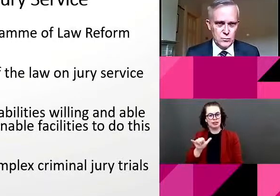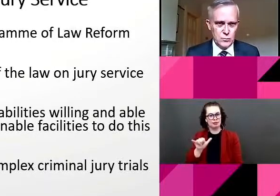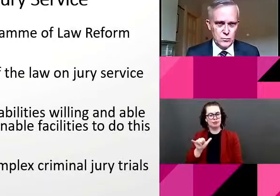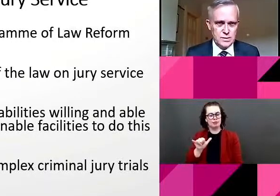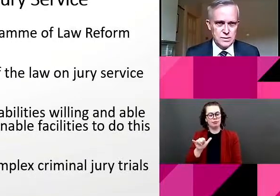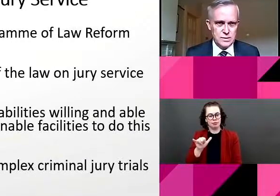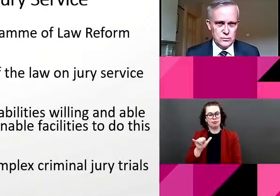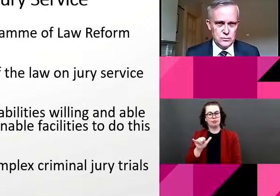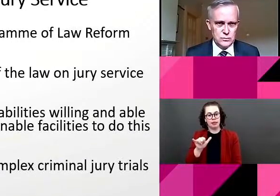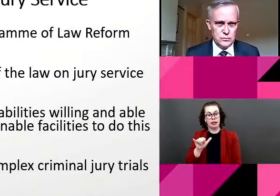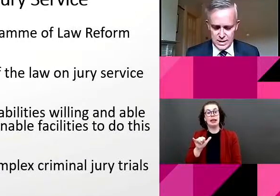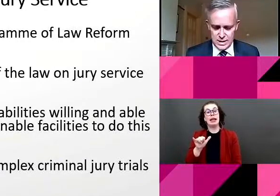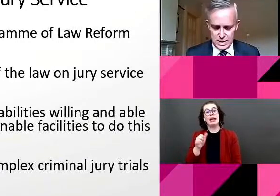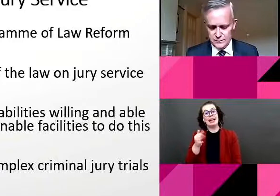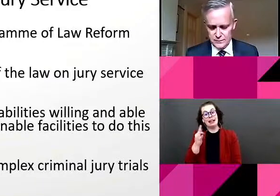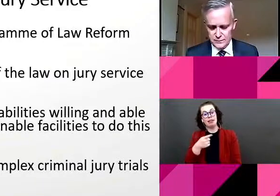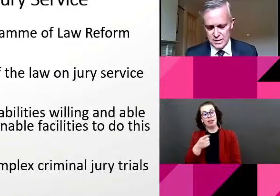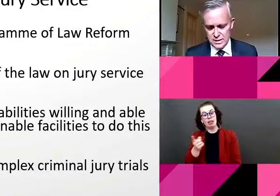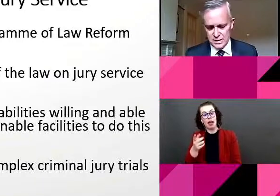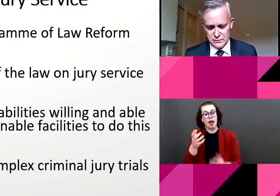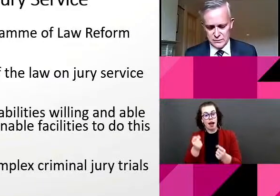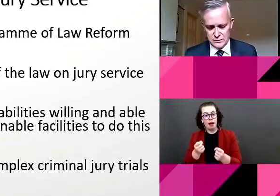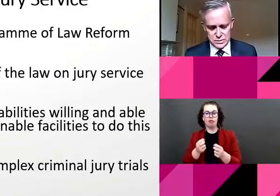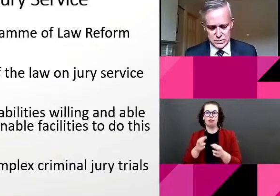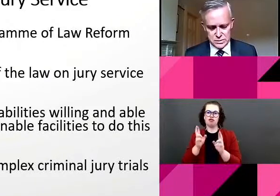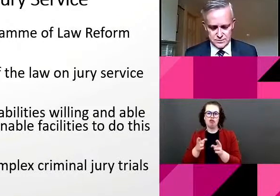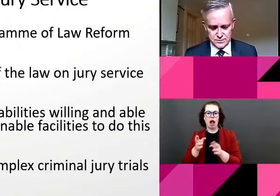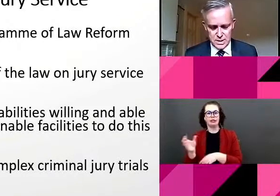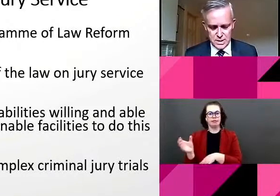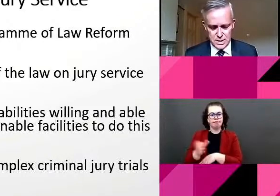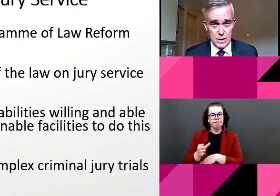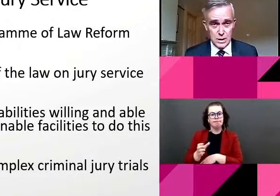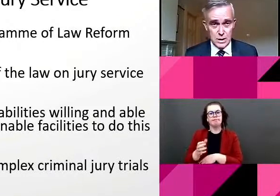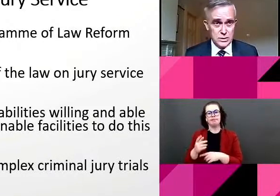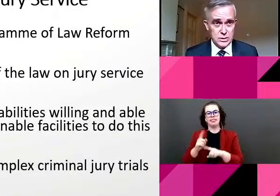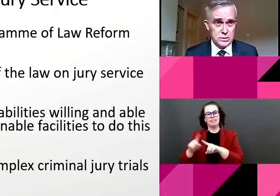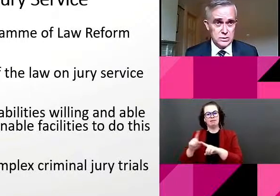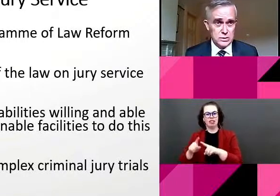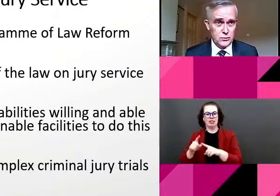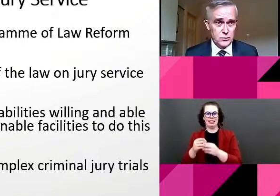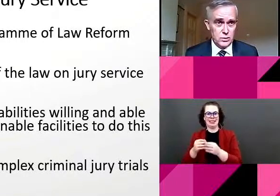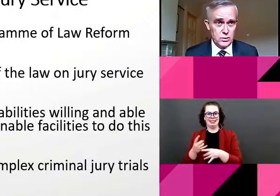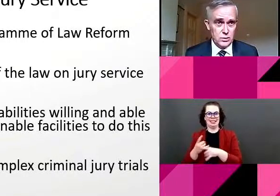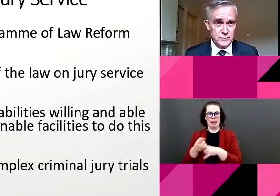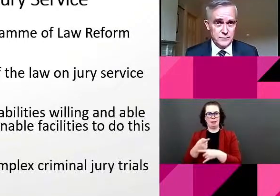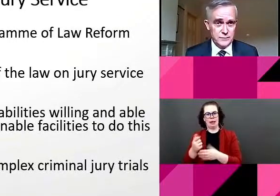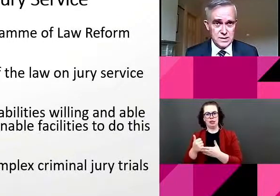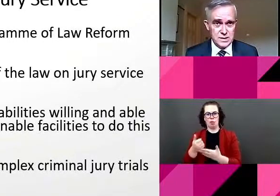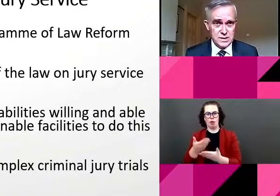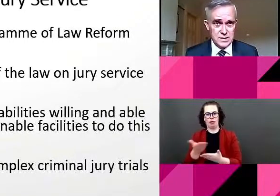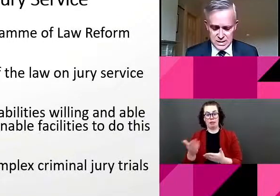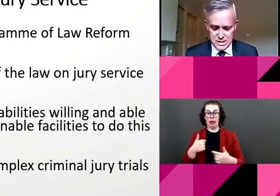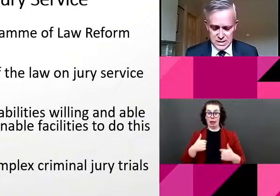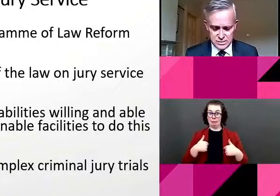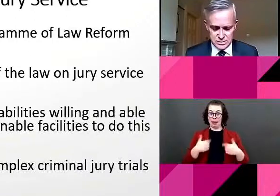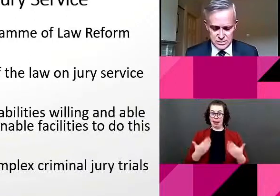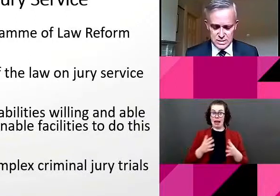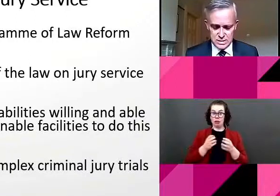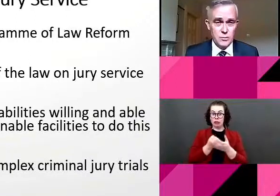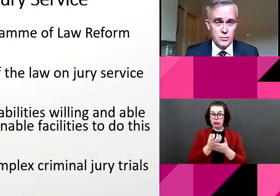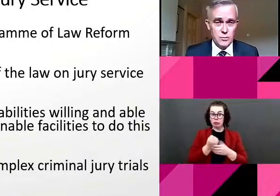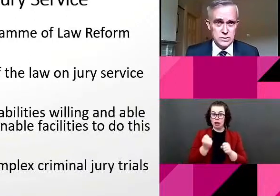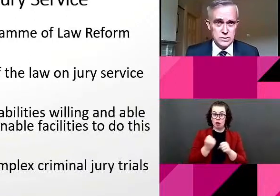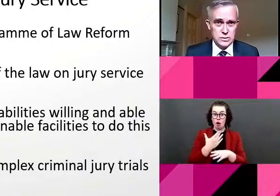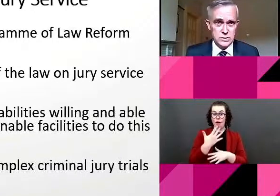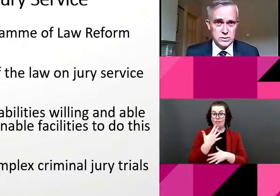provided with suitable facilities, of course, to do that. Now, I'm not going to go through all the 56 recommendations